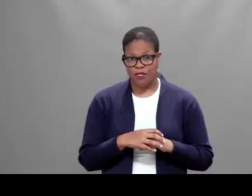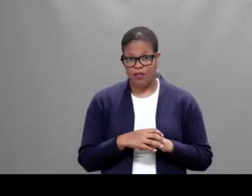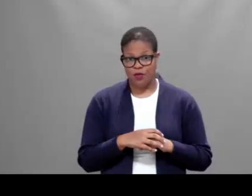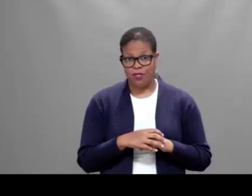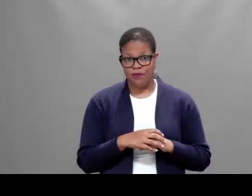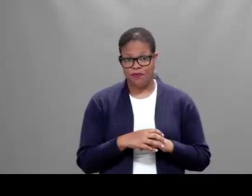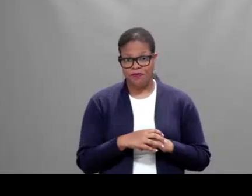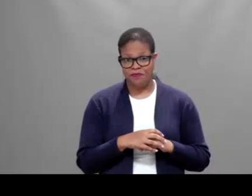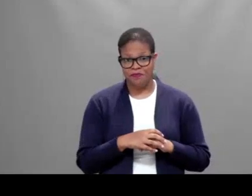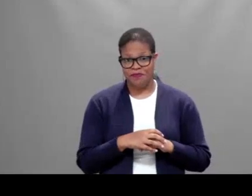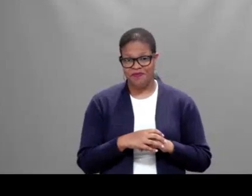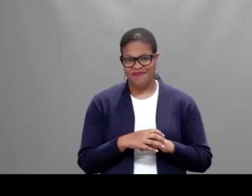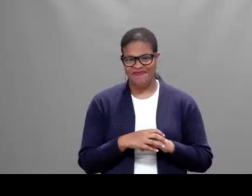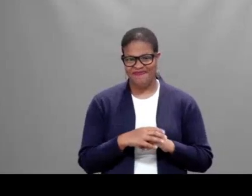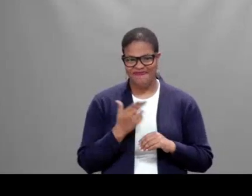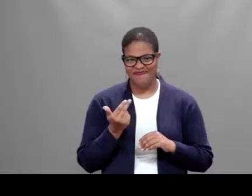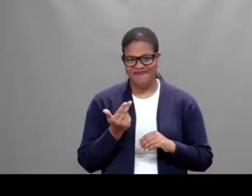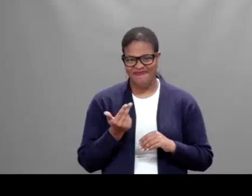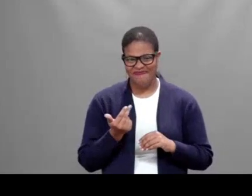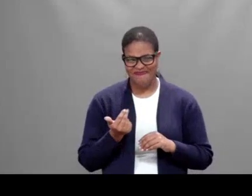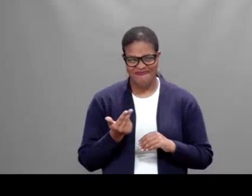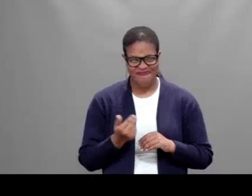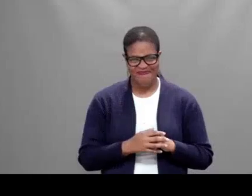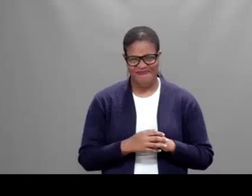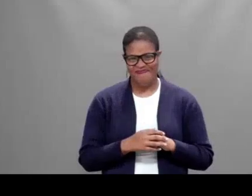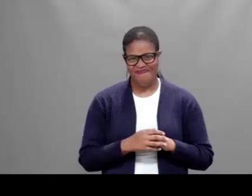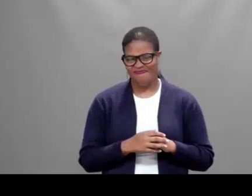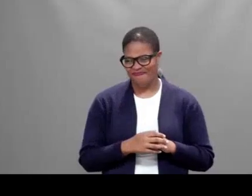Yeah, I remember that very well.